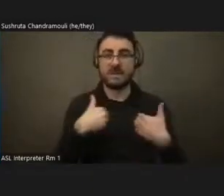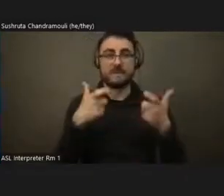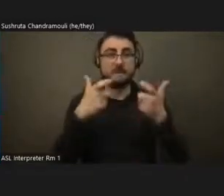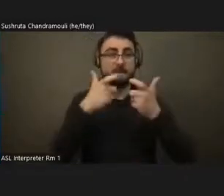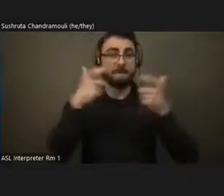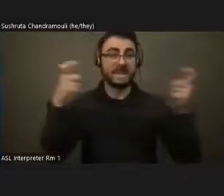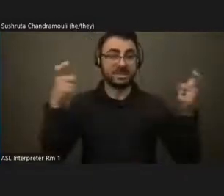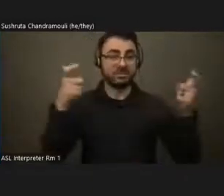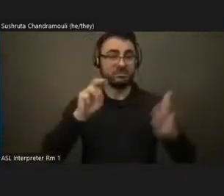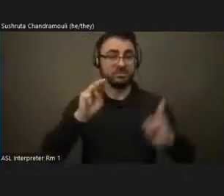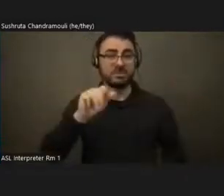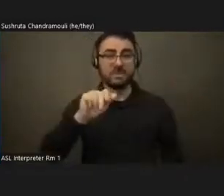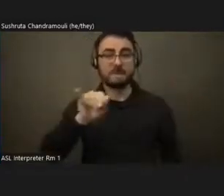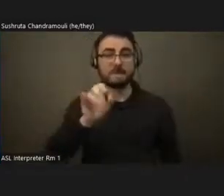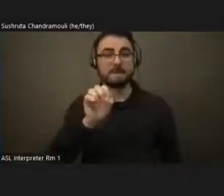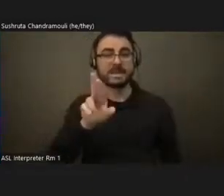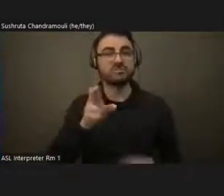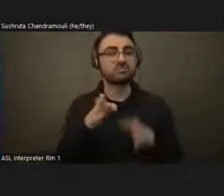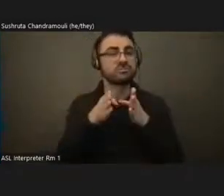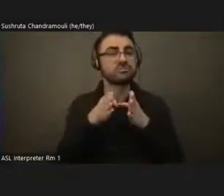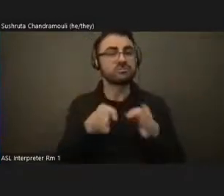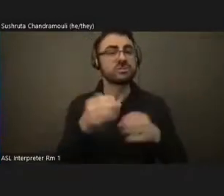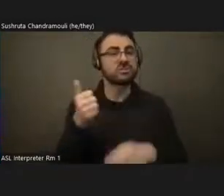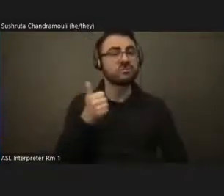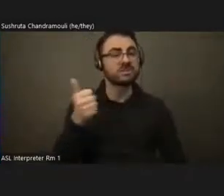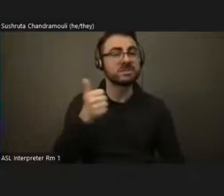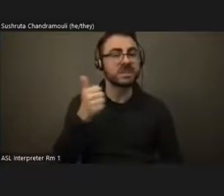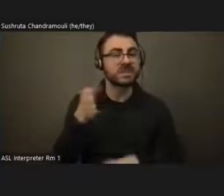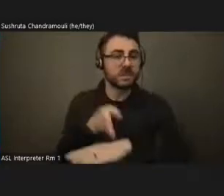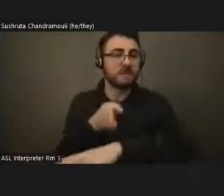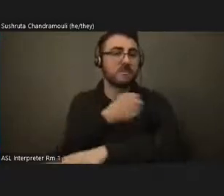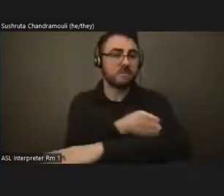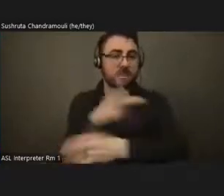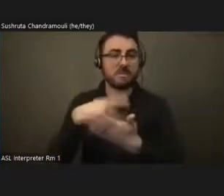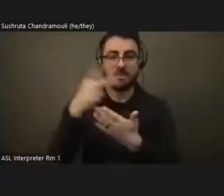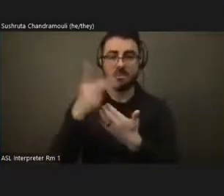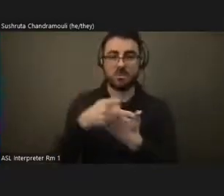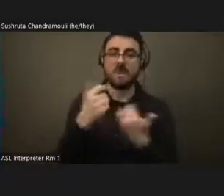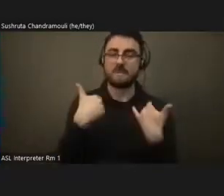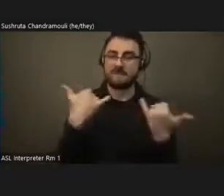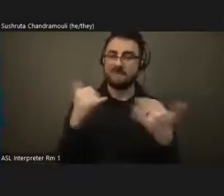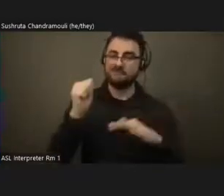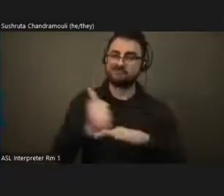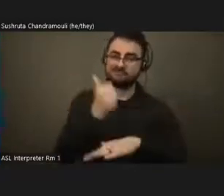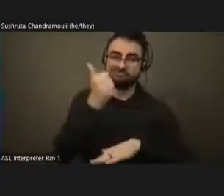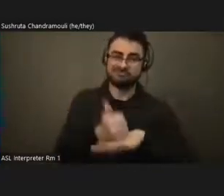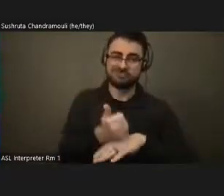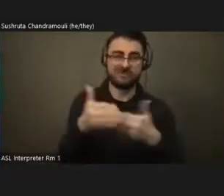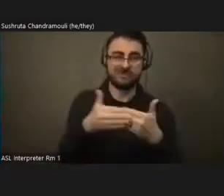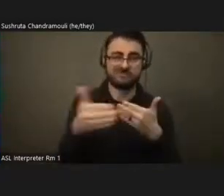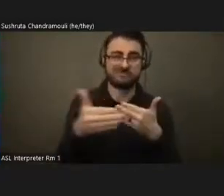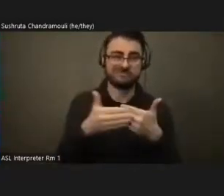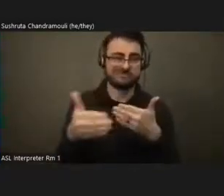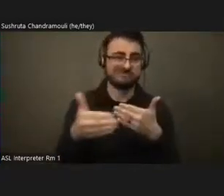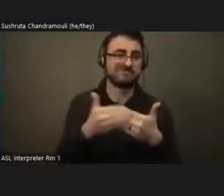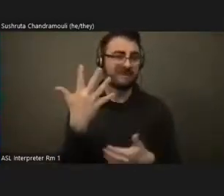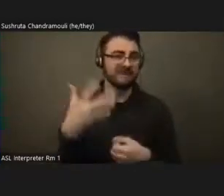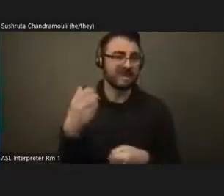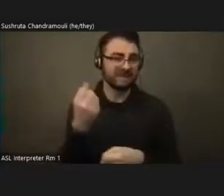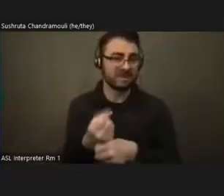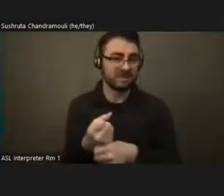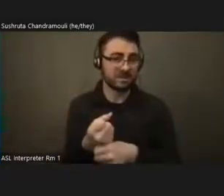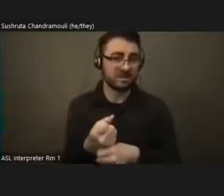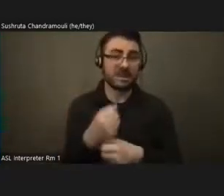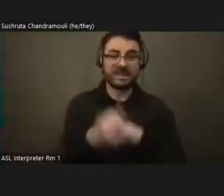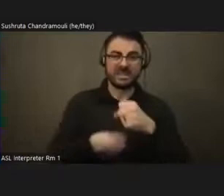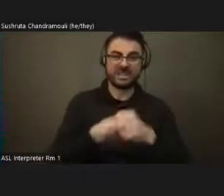Program going on right now for the next 5 years, 23 for 20 through